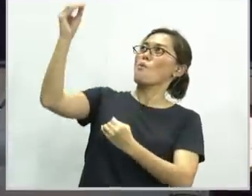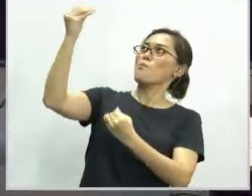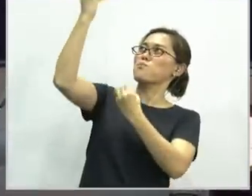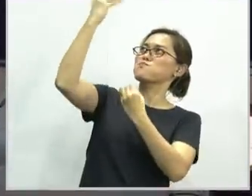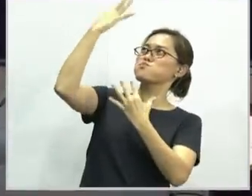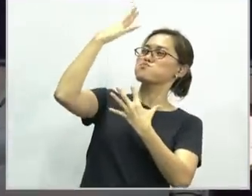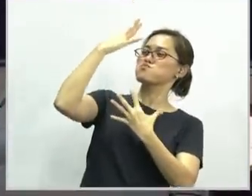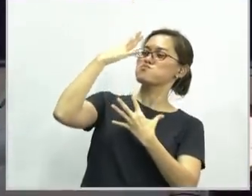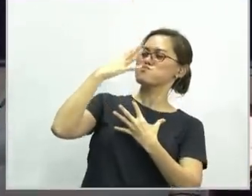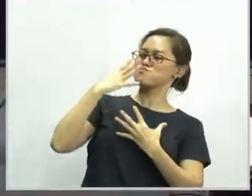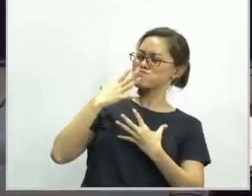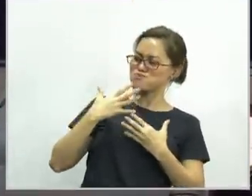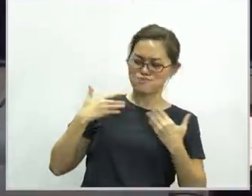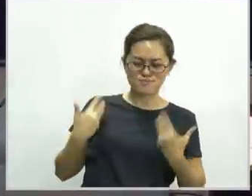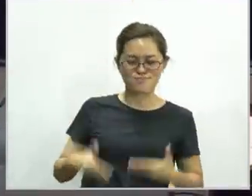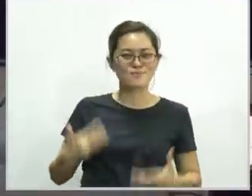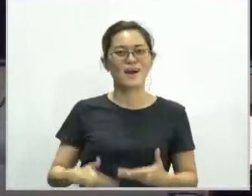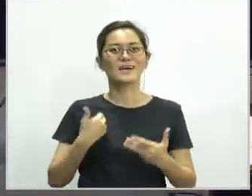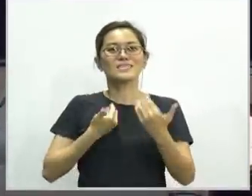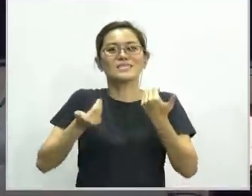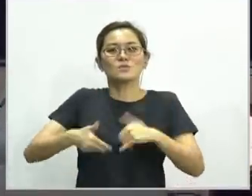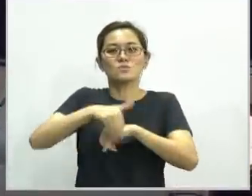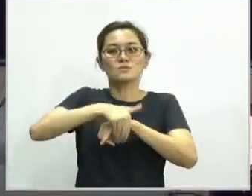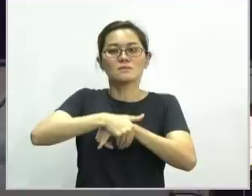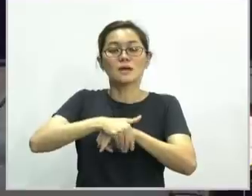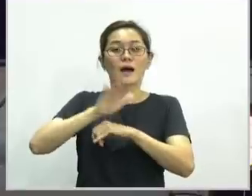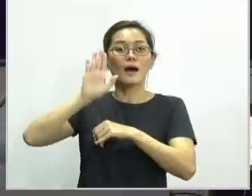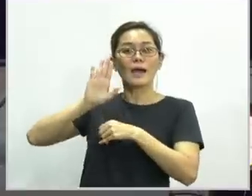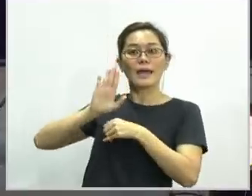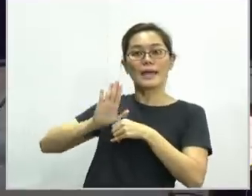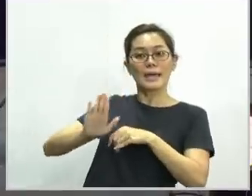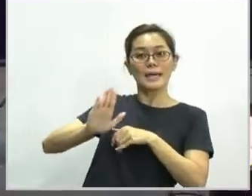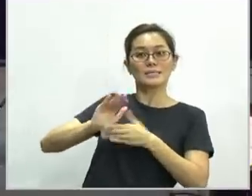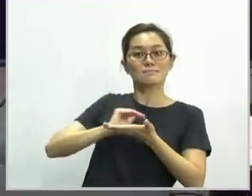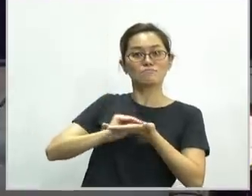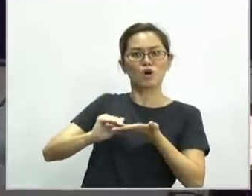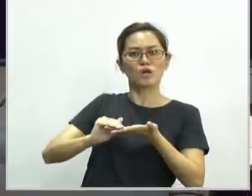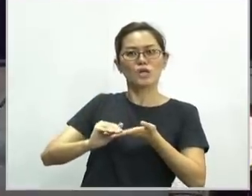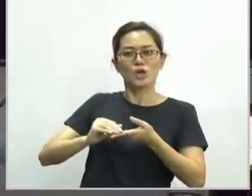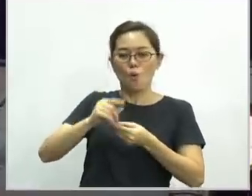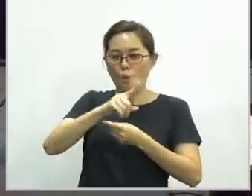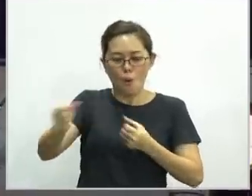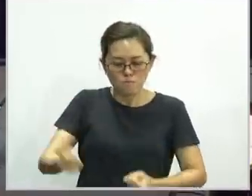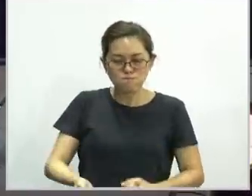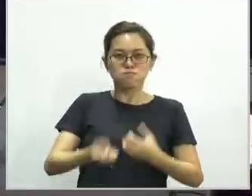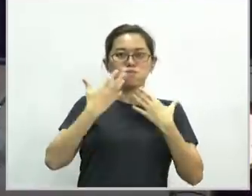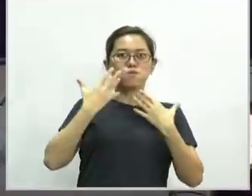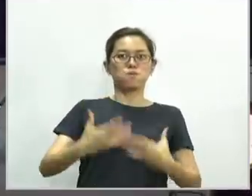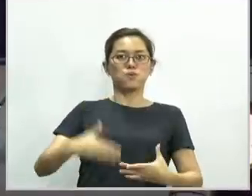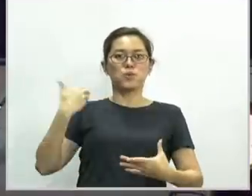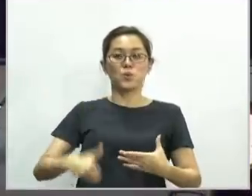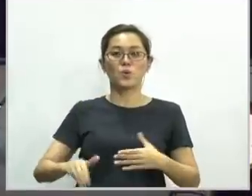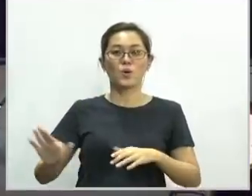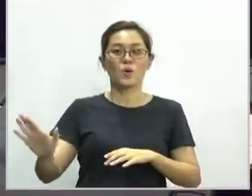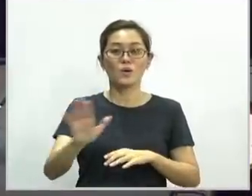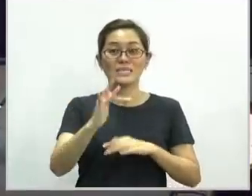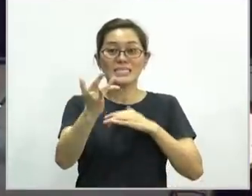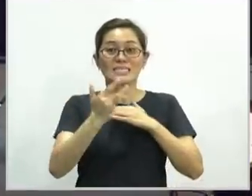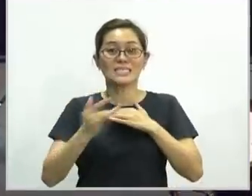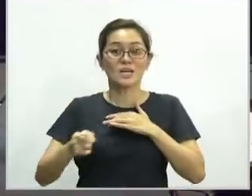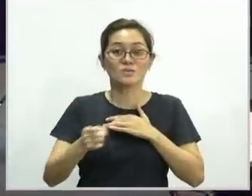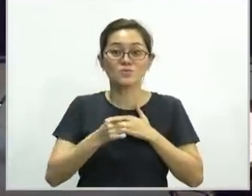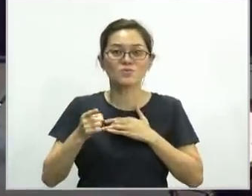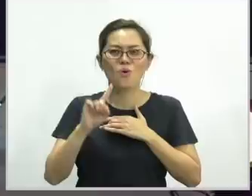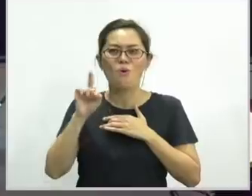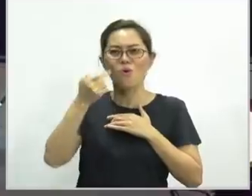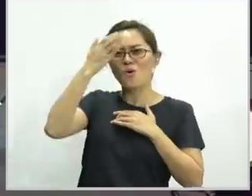just like that. And I know tonight his message is going to blow you away. Yes. His message is going to touch you in a way that